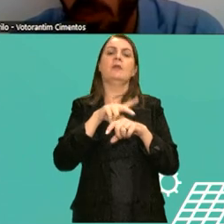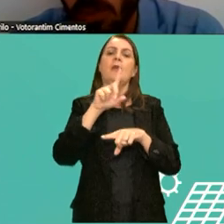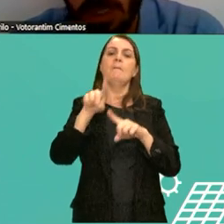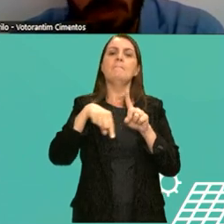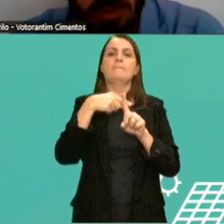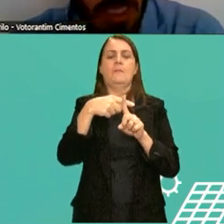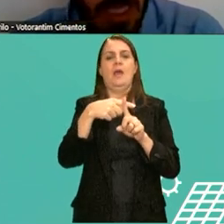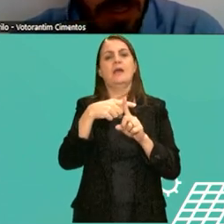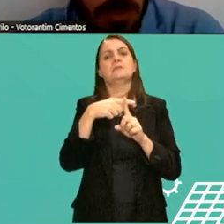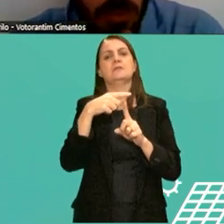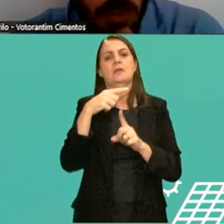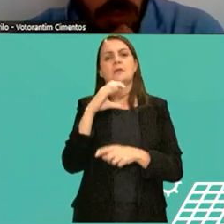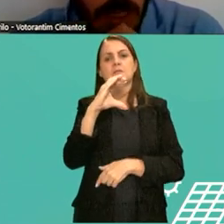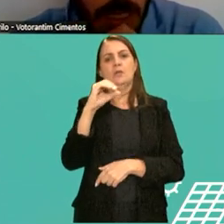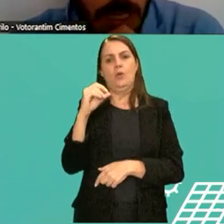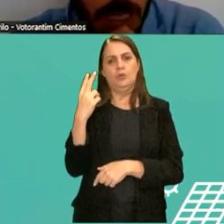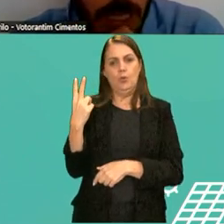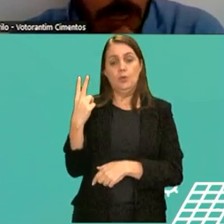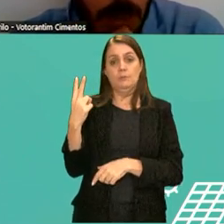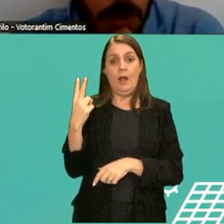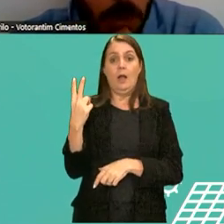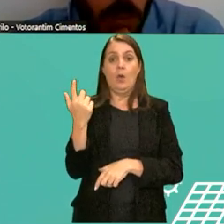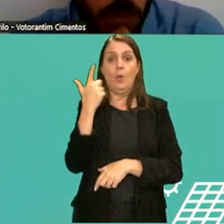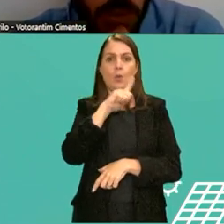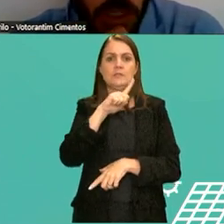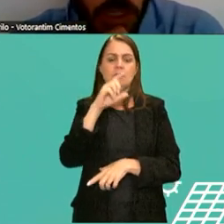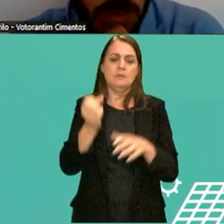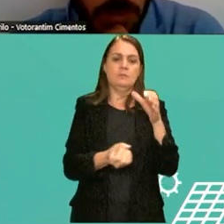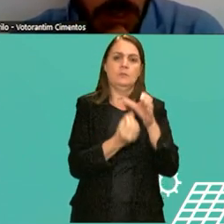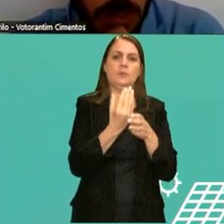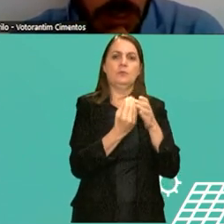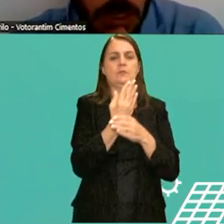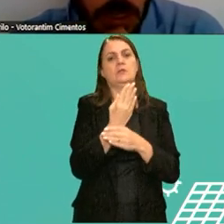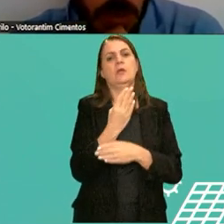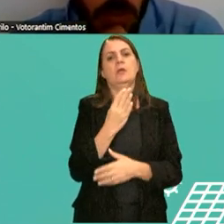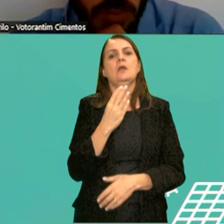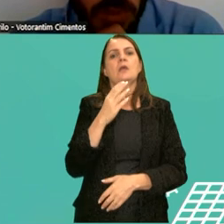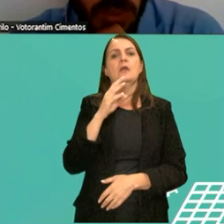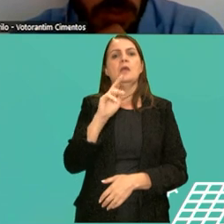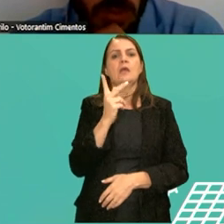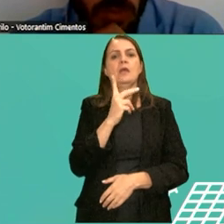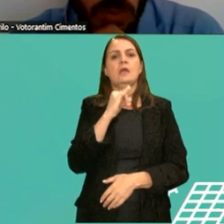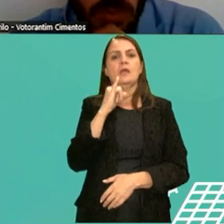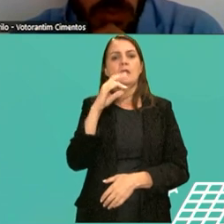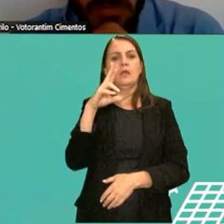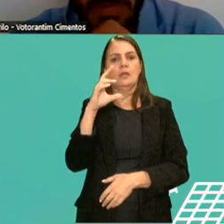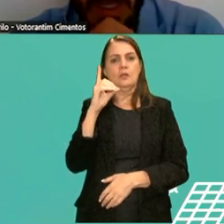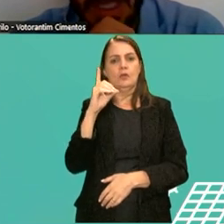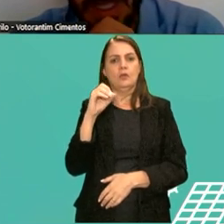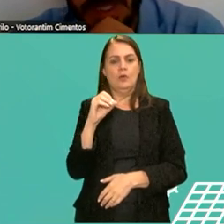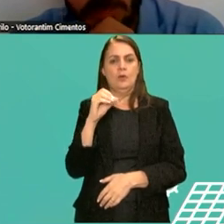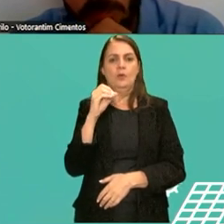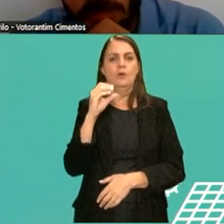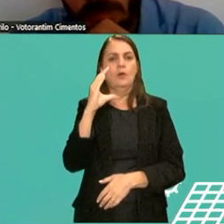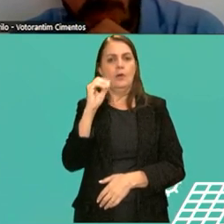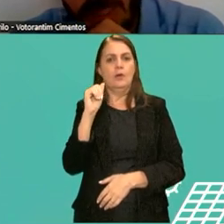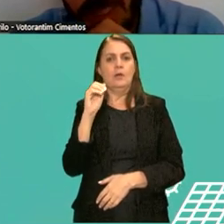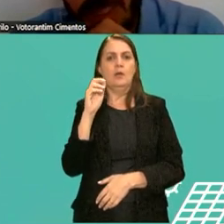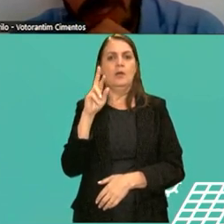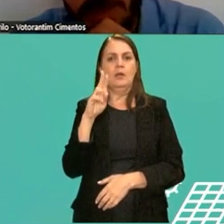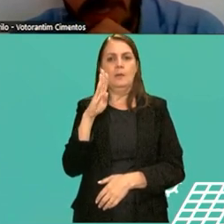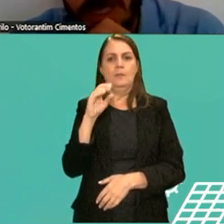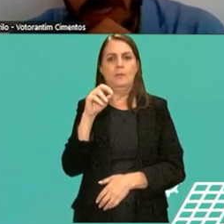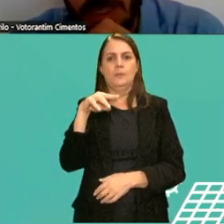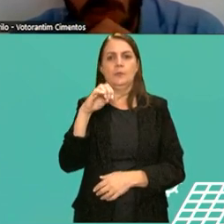hydrocarbonates production, so fuels in general. We have some projects around the world doing